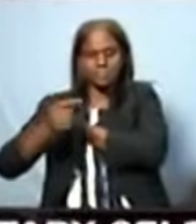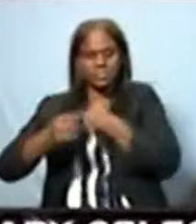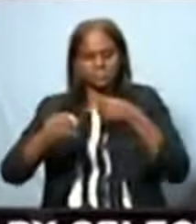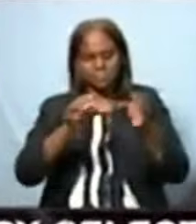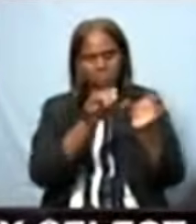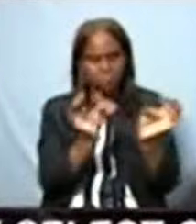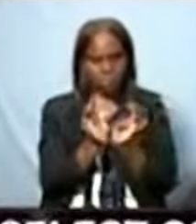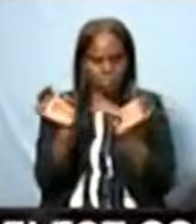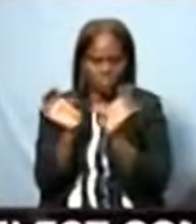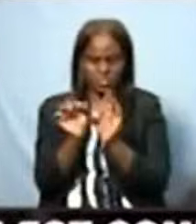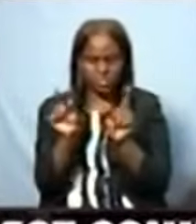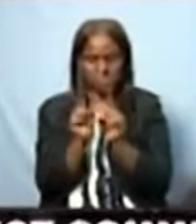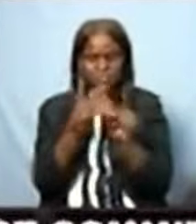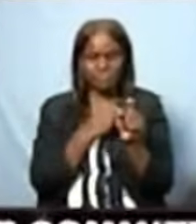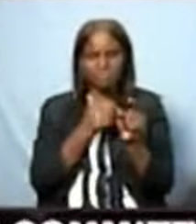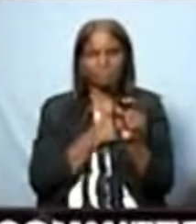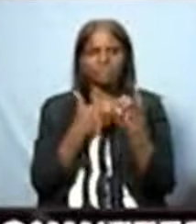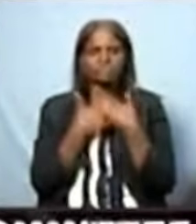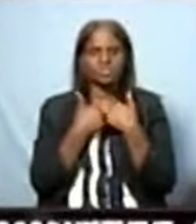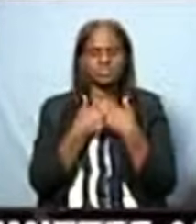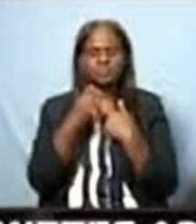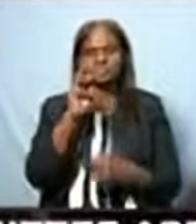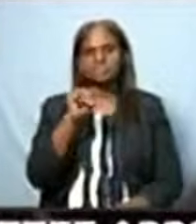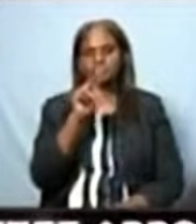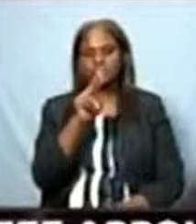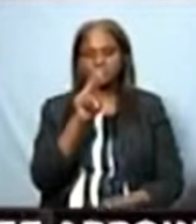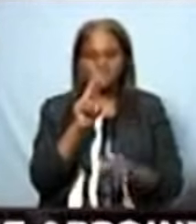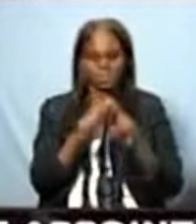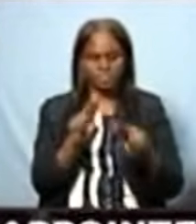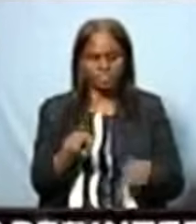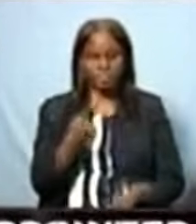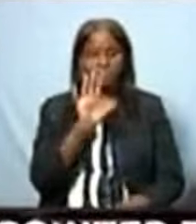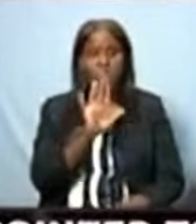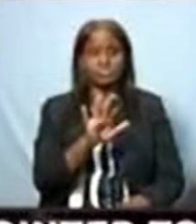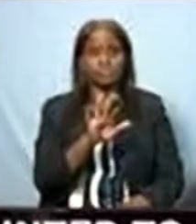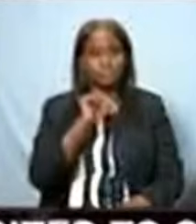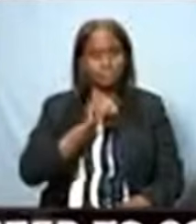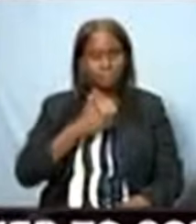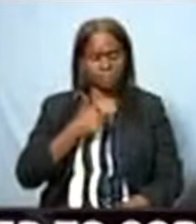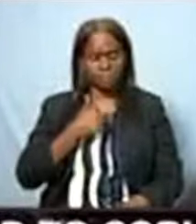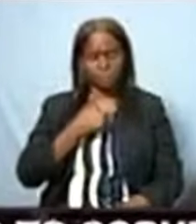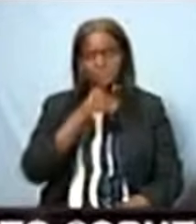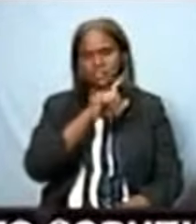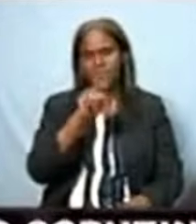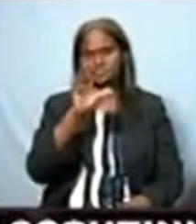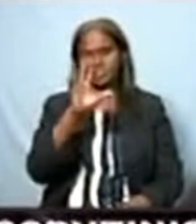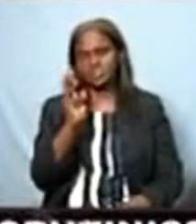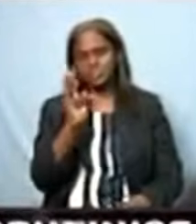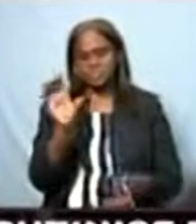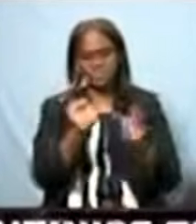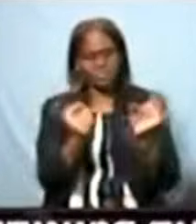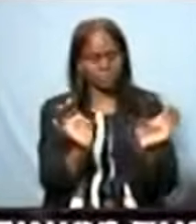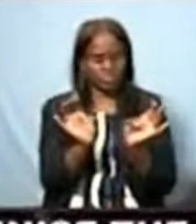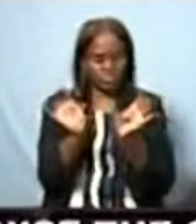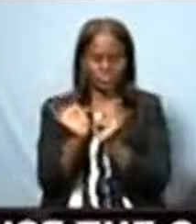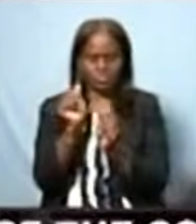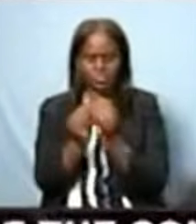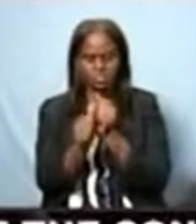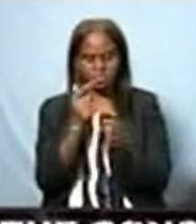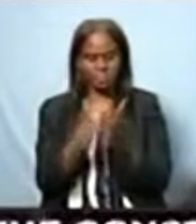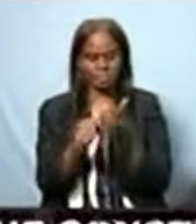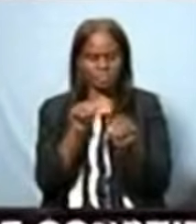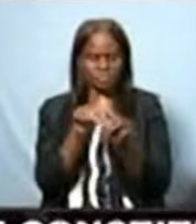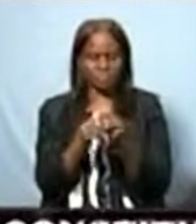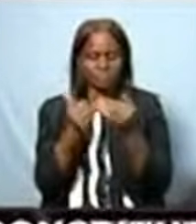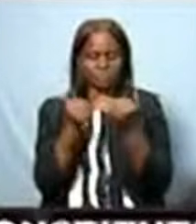constituencies. As far as I'm concerned, Mr. Chairperson, we have 156 constituencies that are in